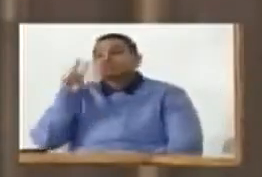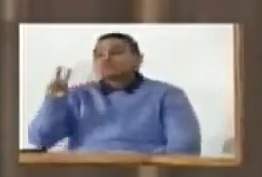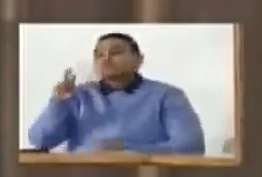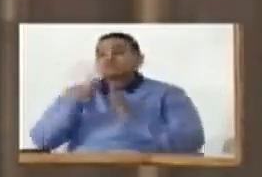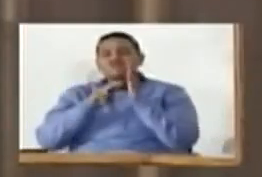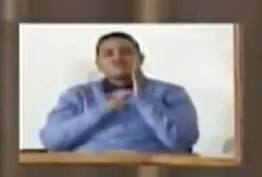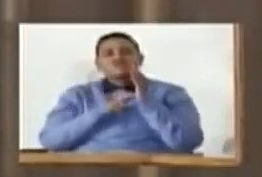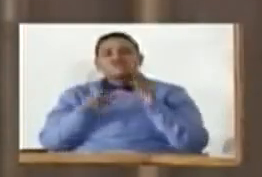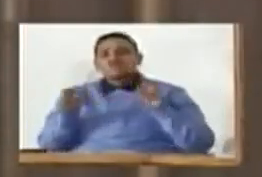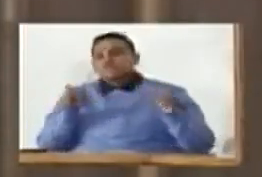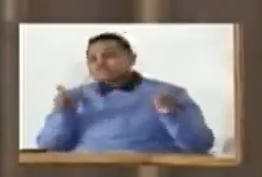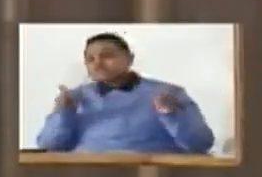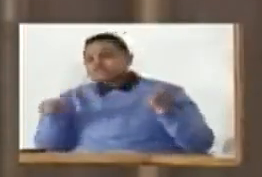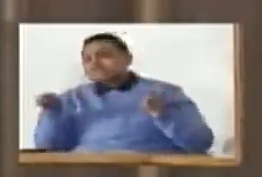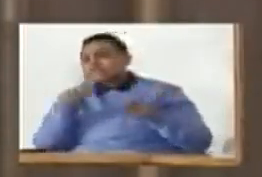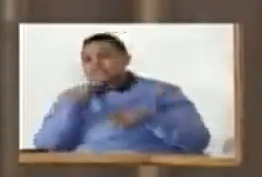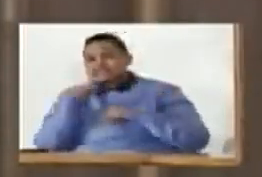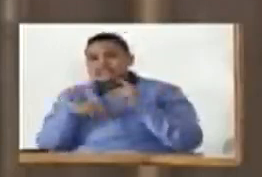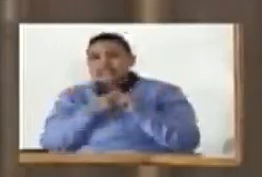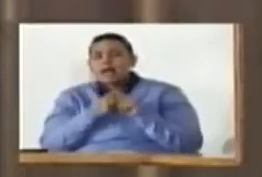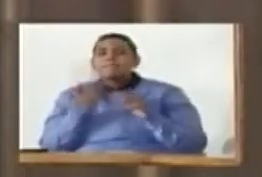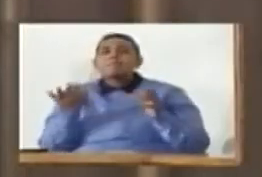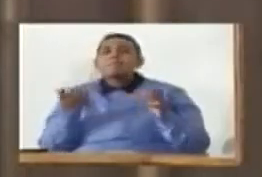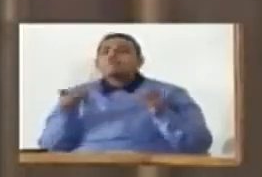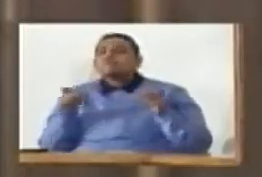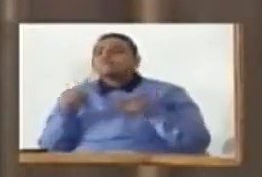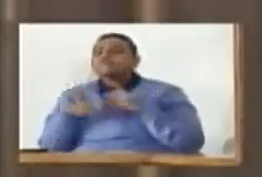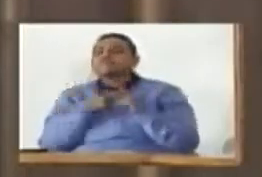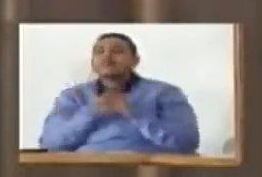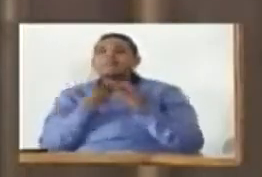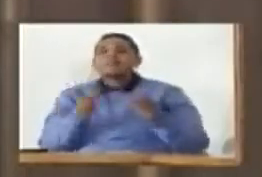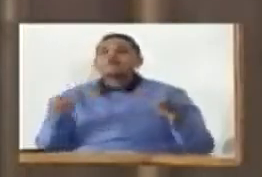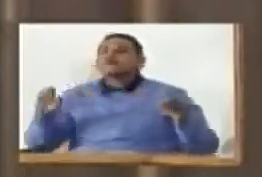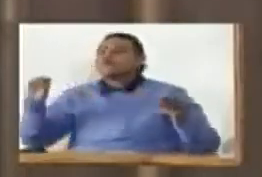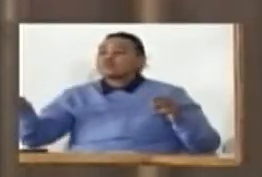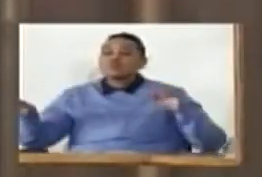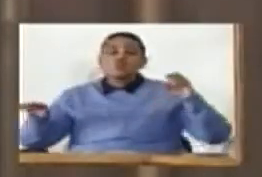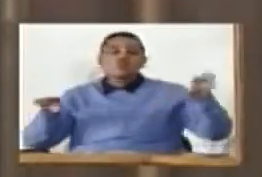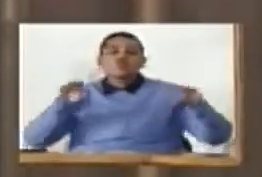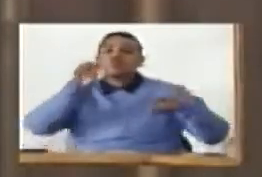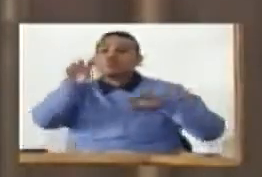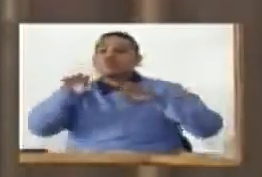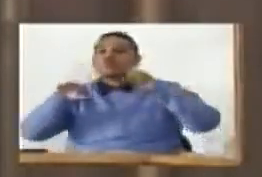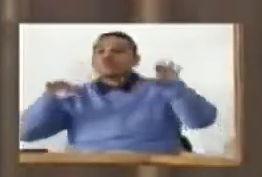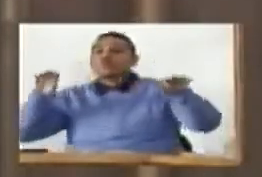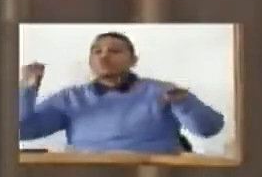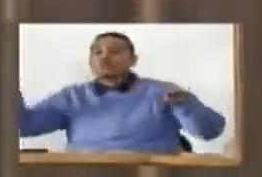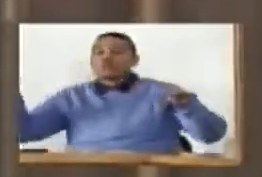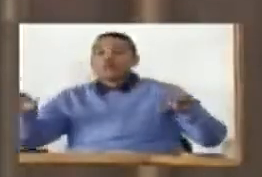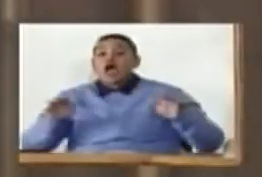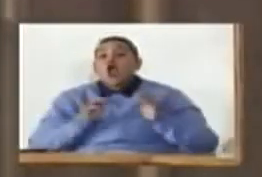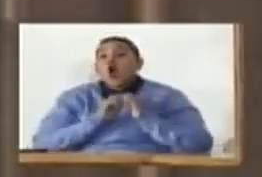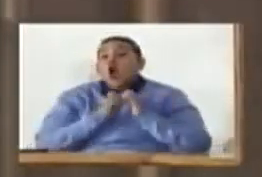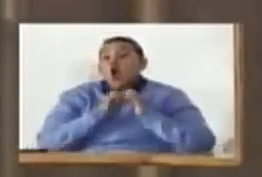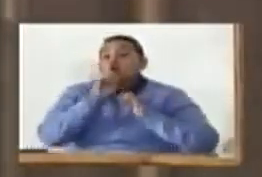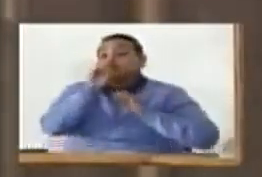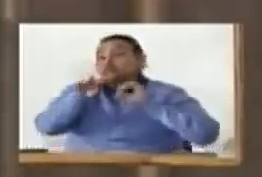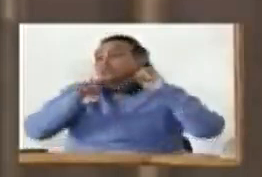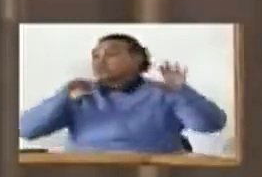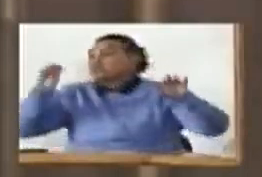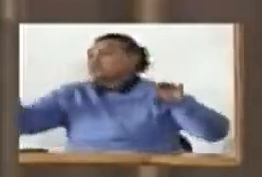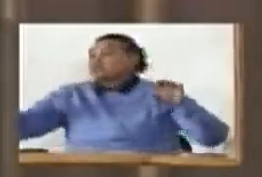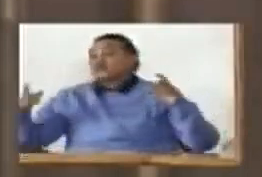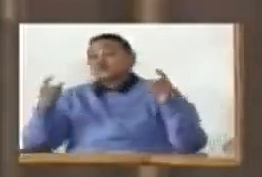kinds of material which may be disposed of at a disposal site and the manner in which such disposal is